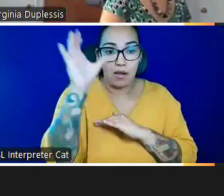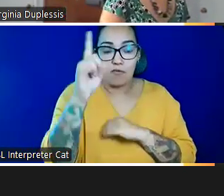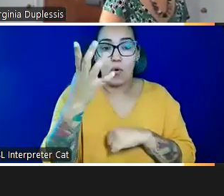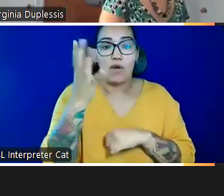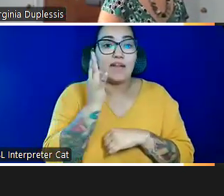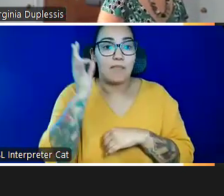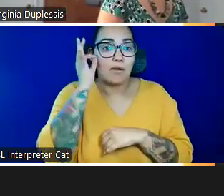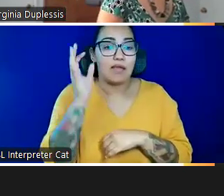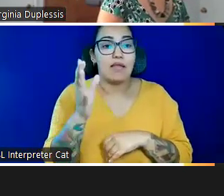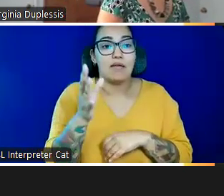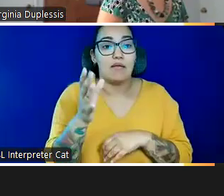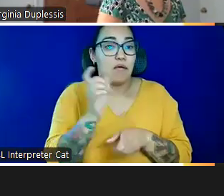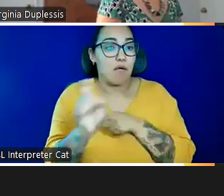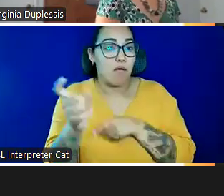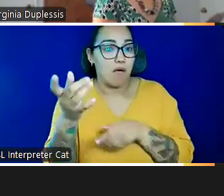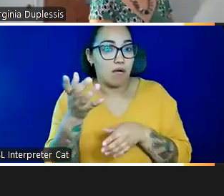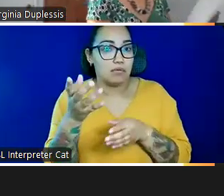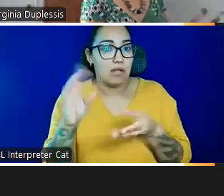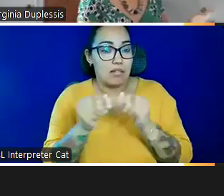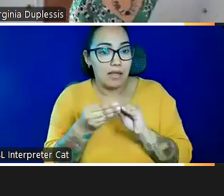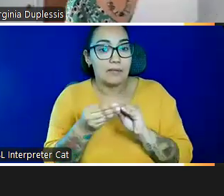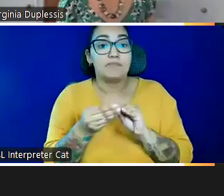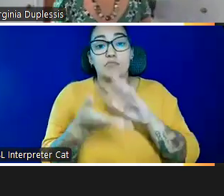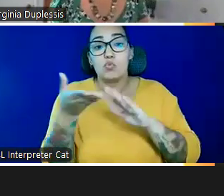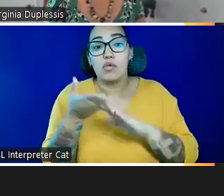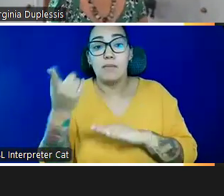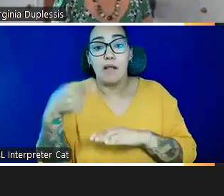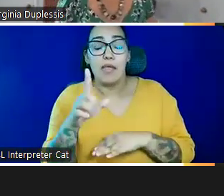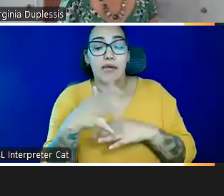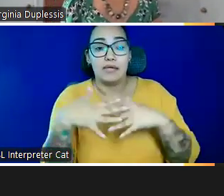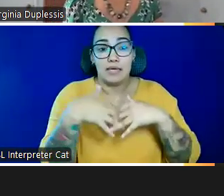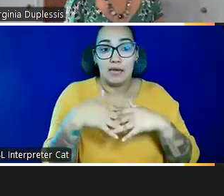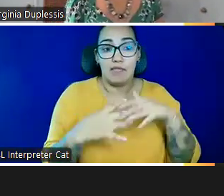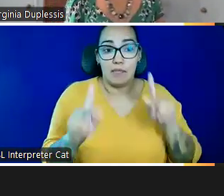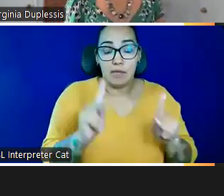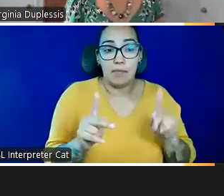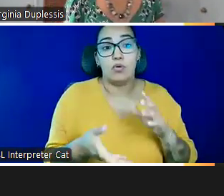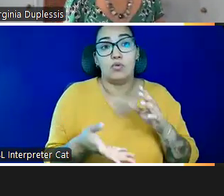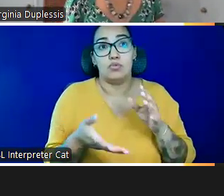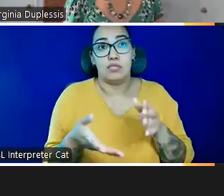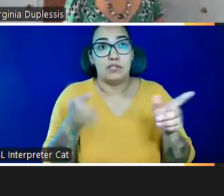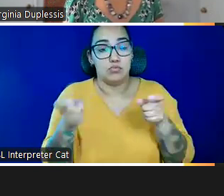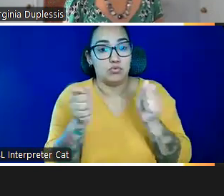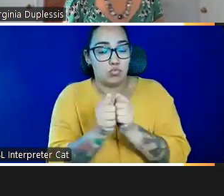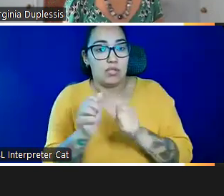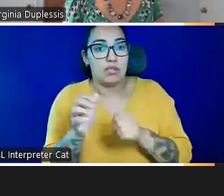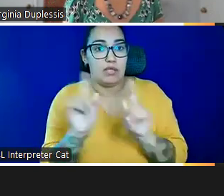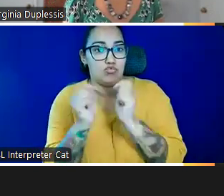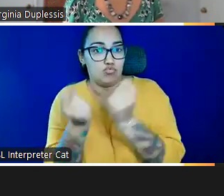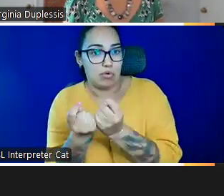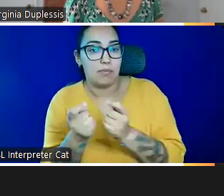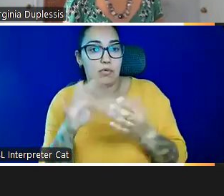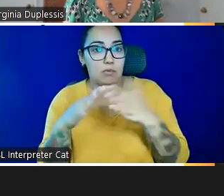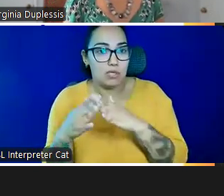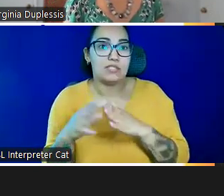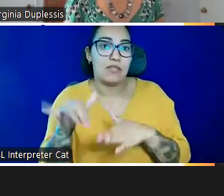American Hotline run by Native advocates to support tribal communities, which resulted in Strong Hearts. Next slide,